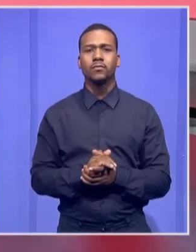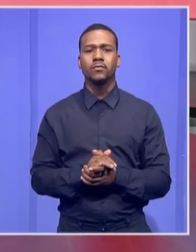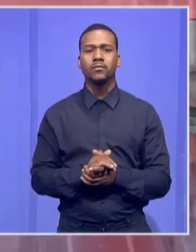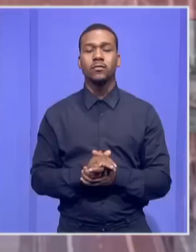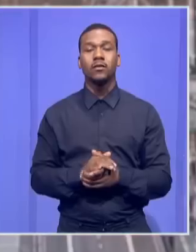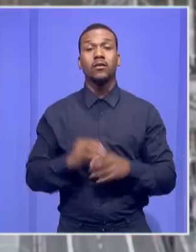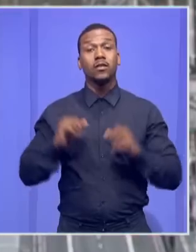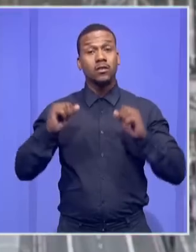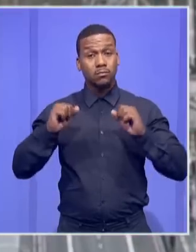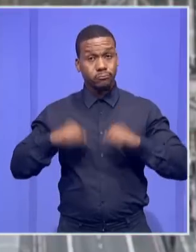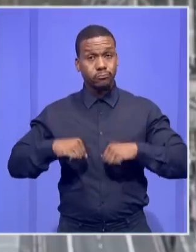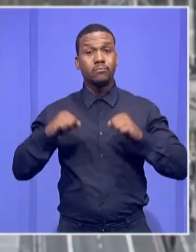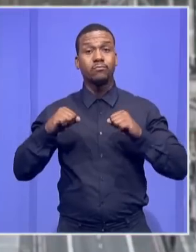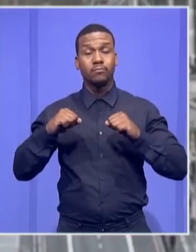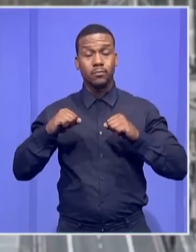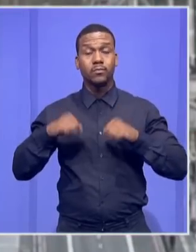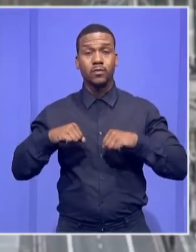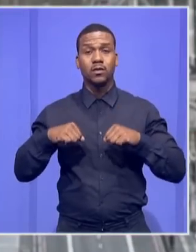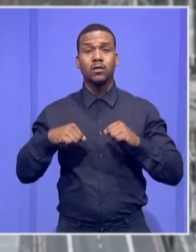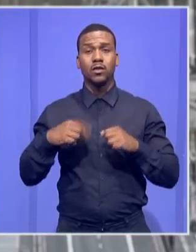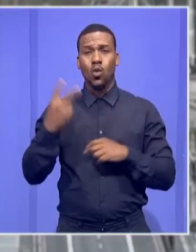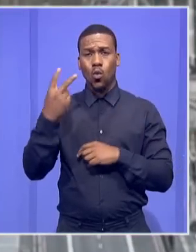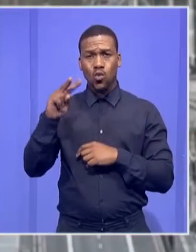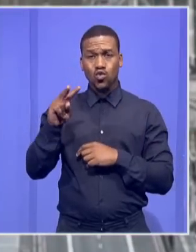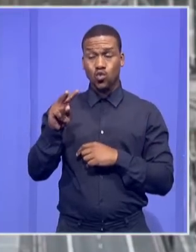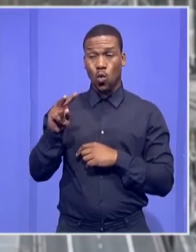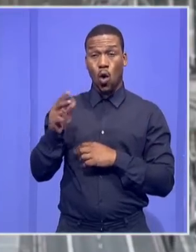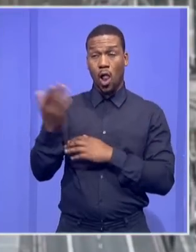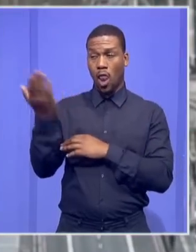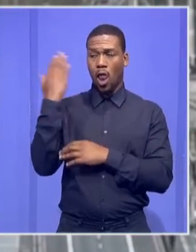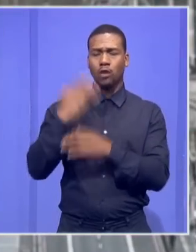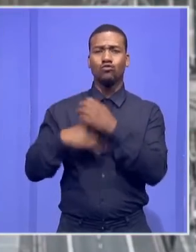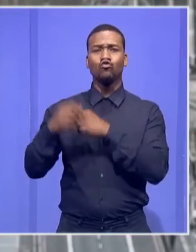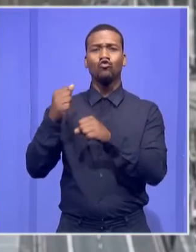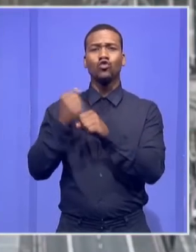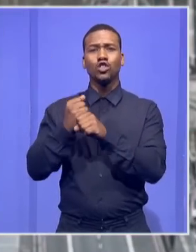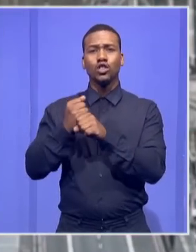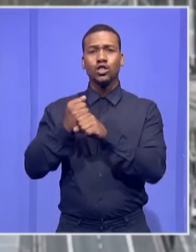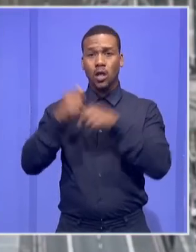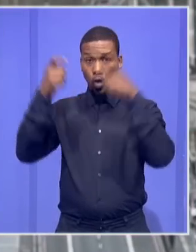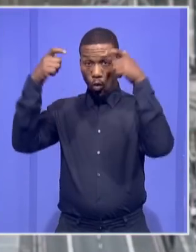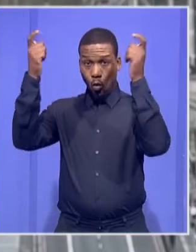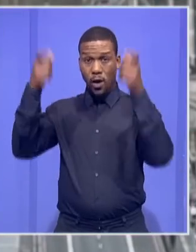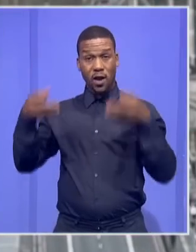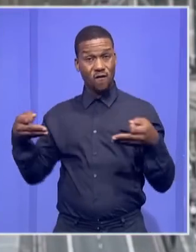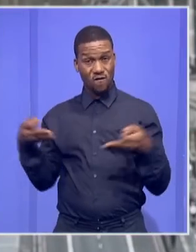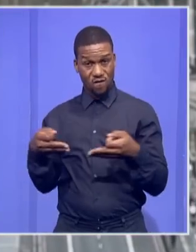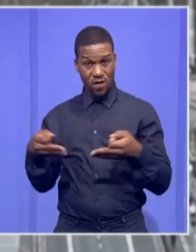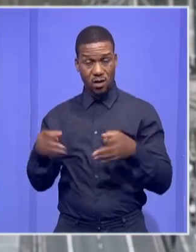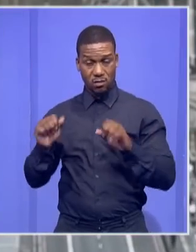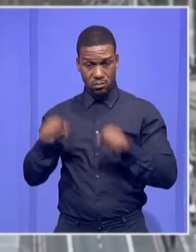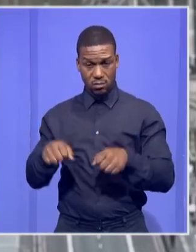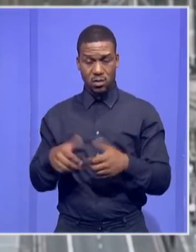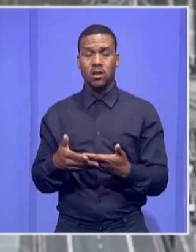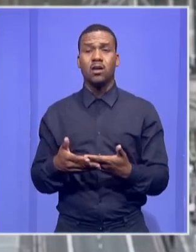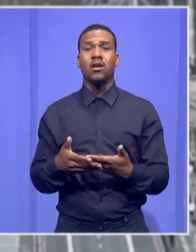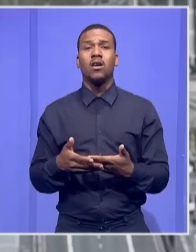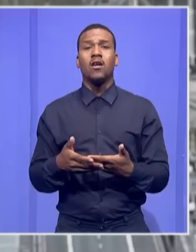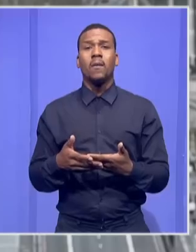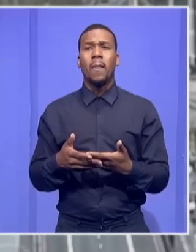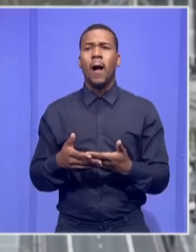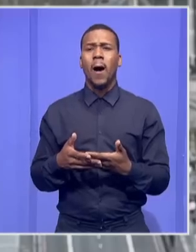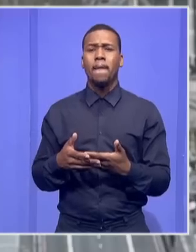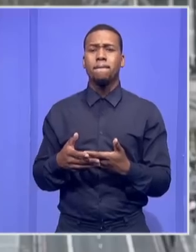Yeah, absolutely, and we saw that at the Queen's funeral as well, didn't we? And the fact that Harry's wife Meghan is not coming, well, a lot of people